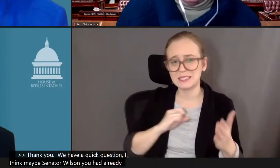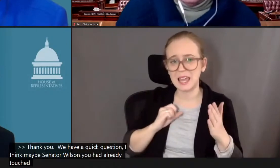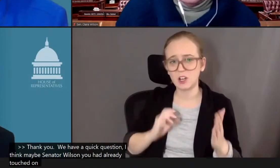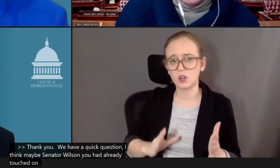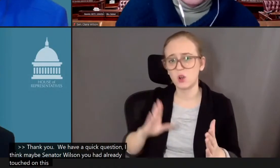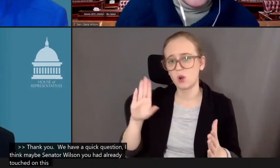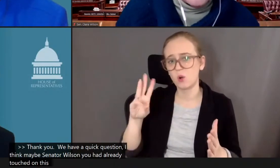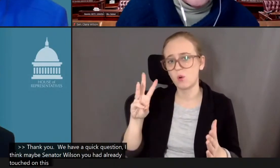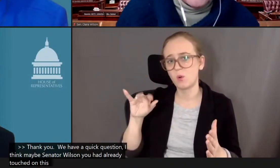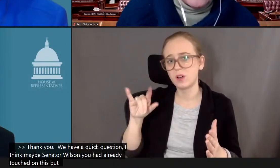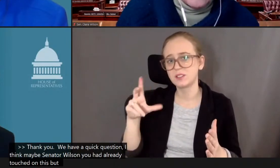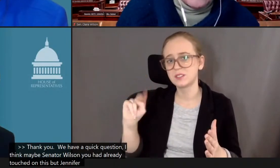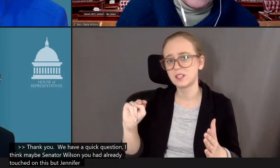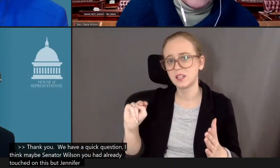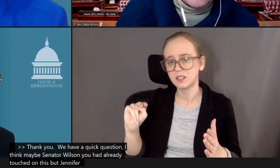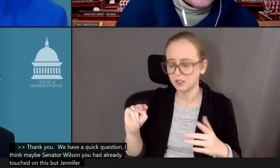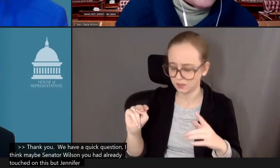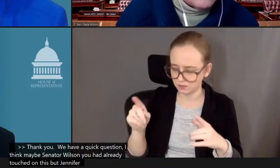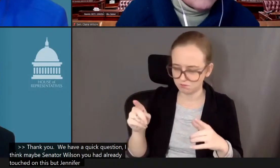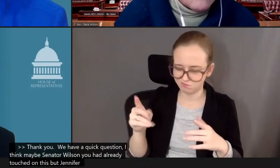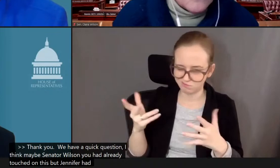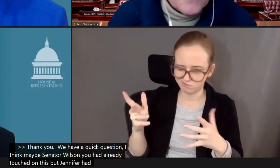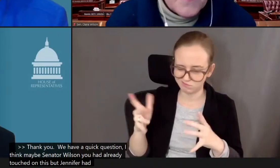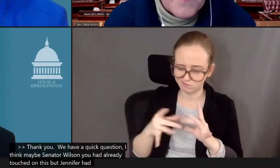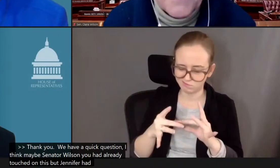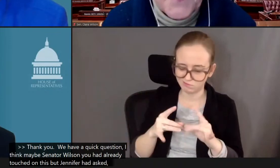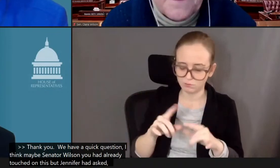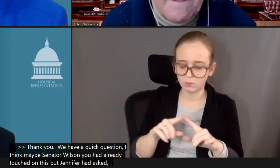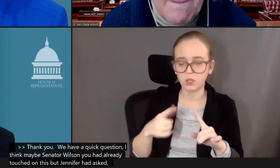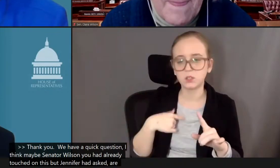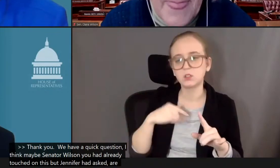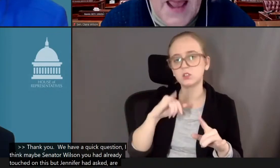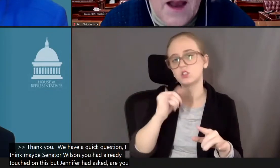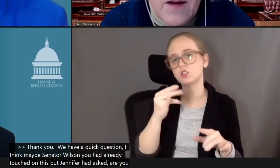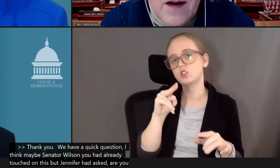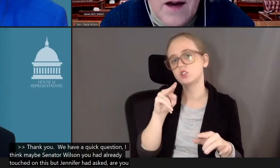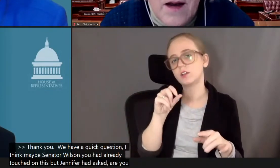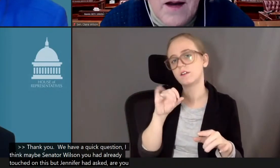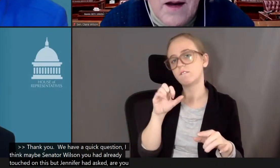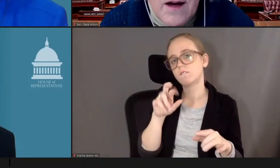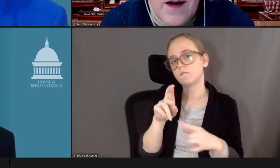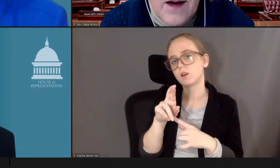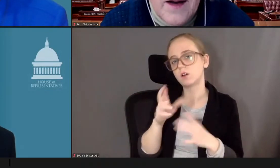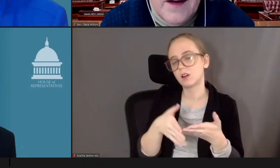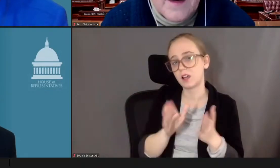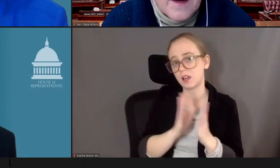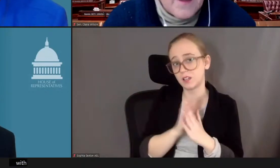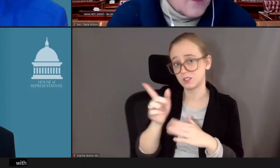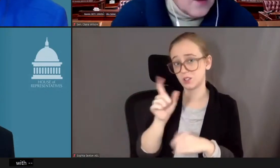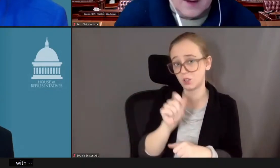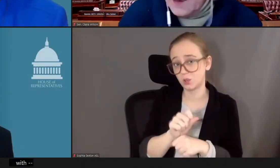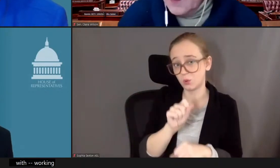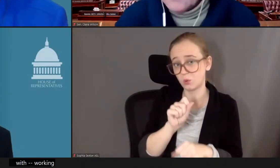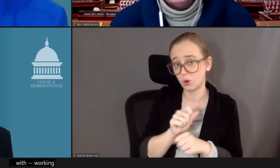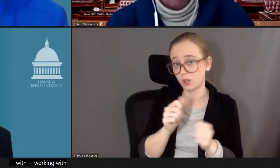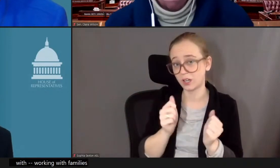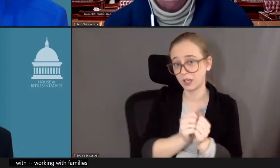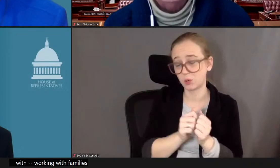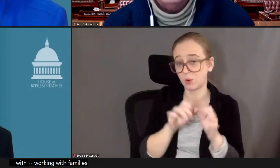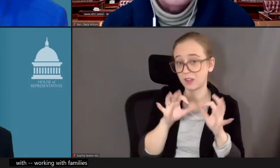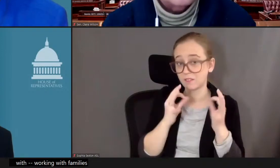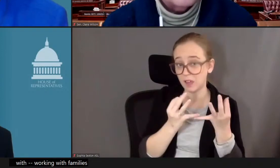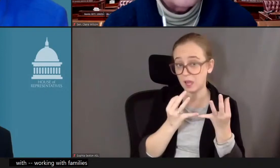Jennifer had asked, are you speaking with working with families who have the continued